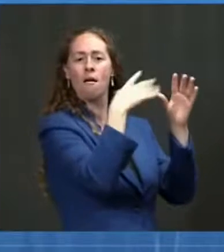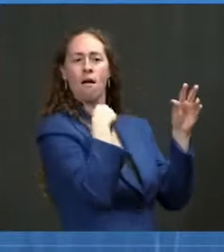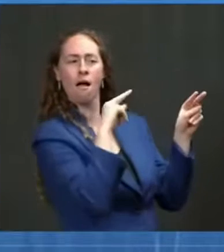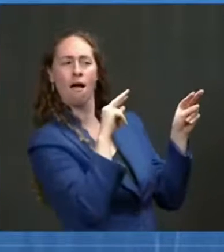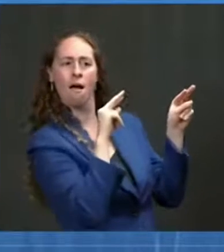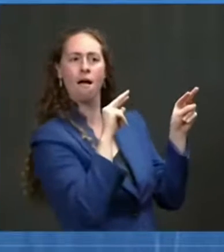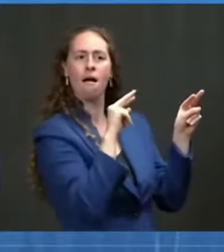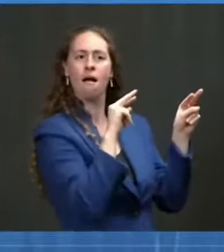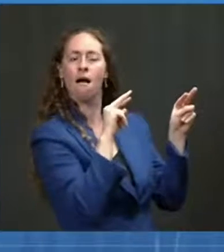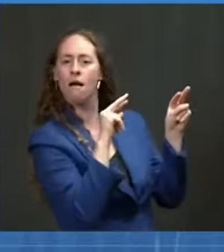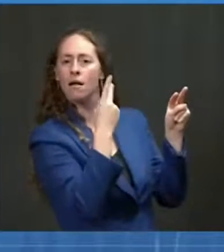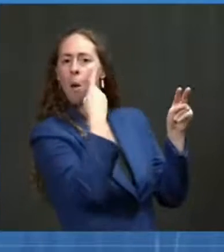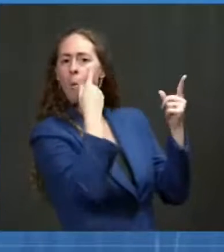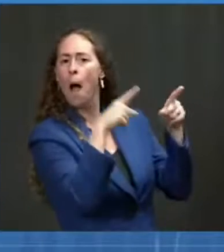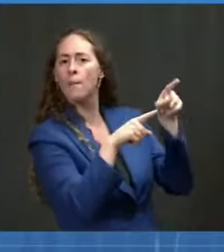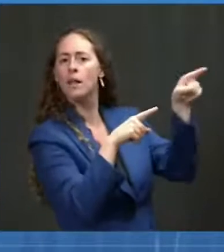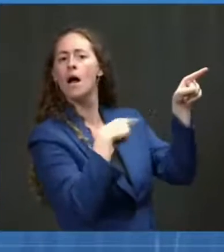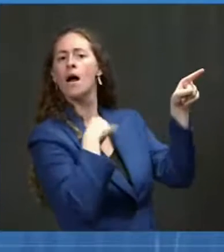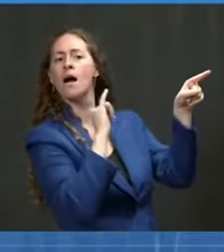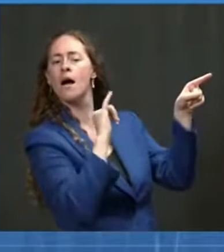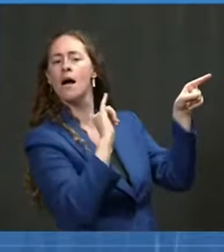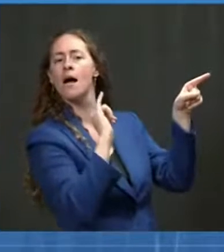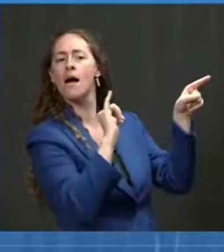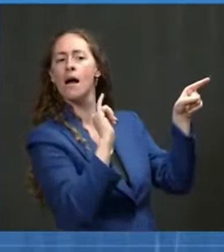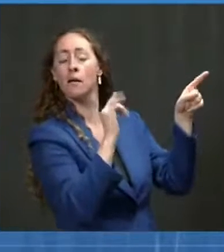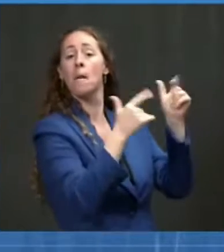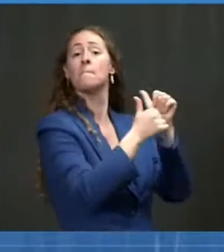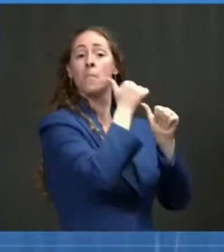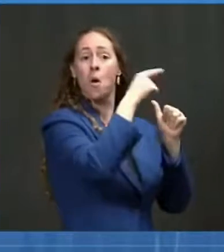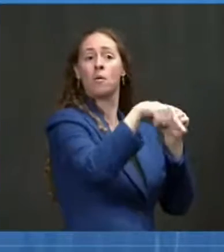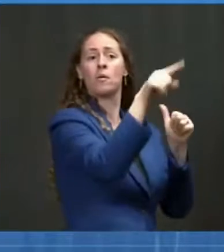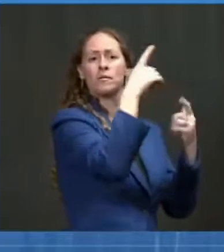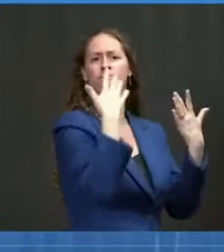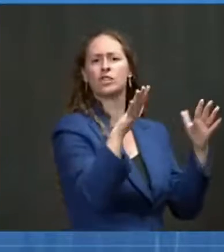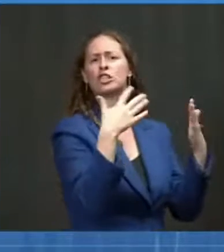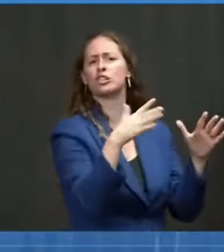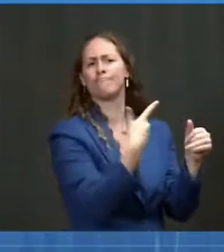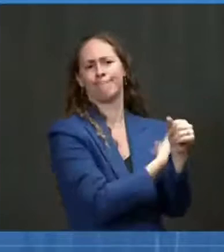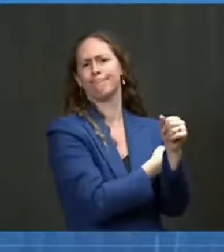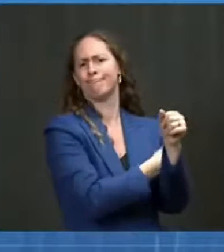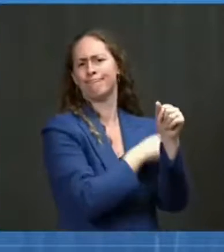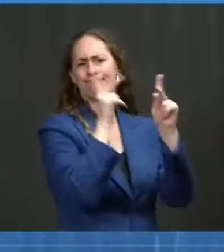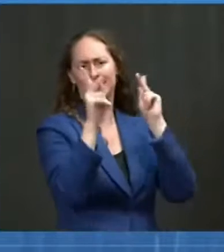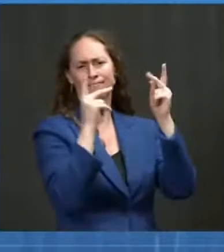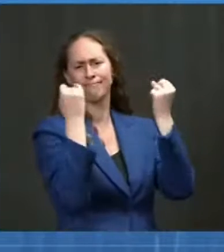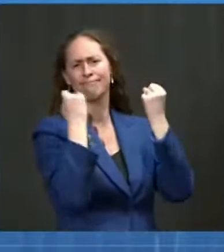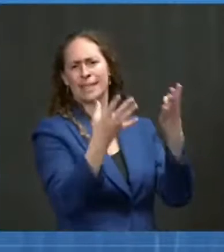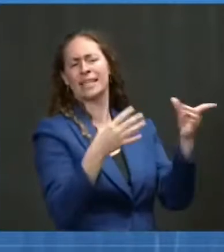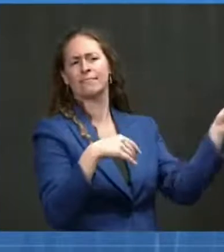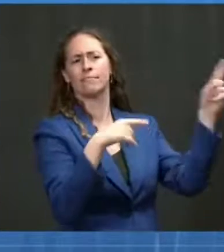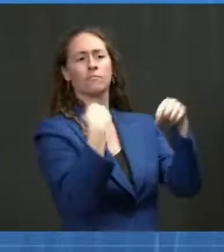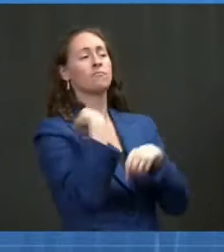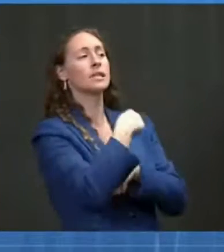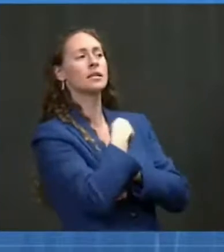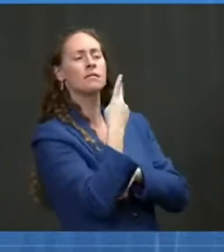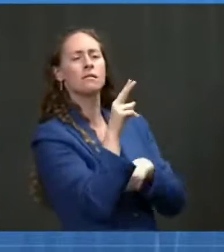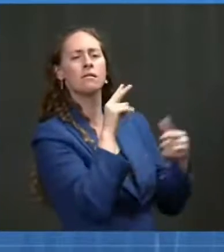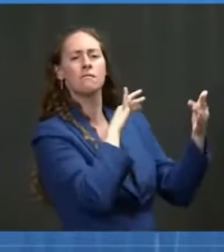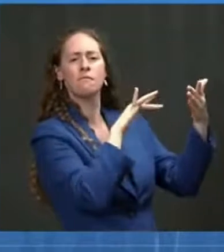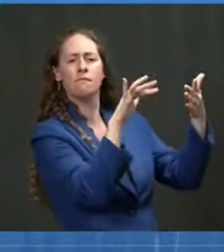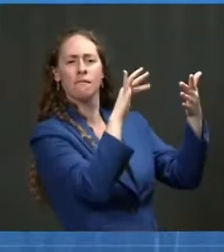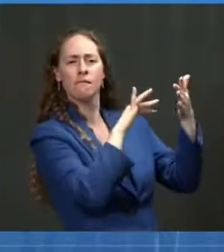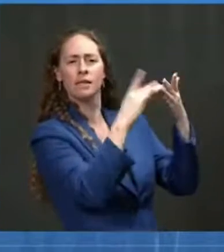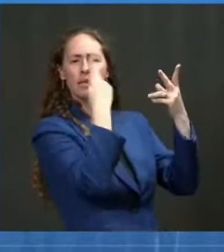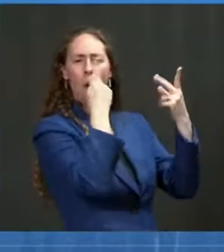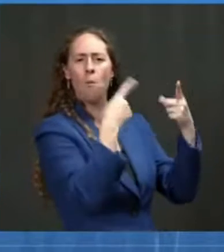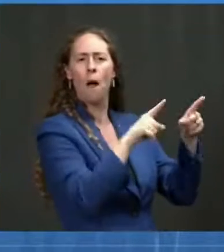their population that have been vaccinated. And data we're seeing from our international colleagues, specifically and especially Israel,